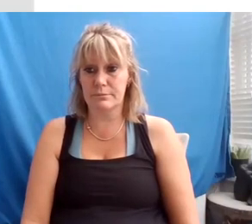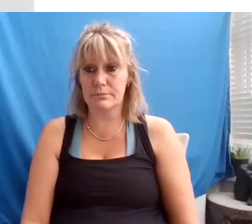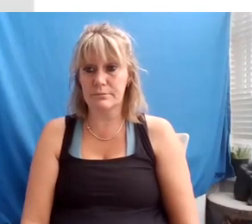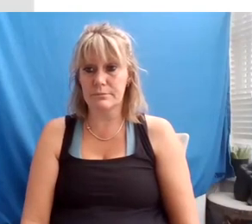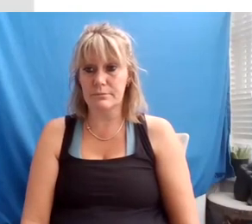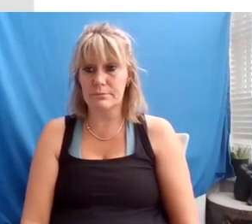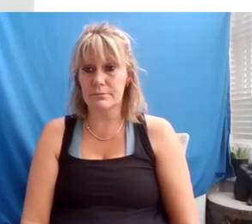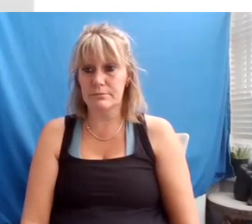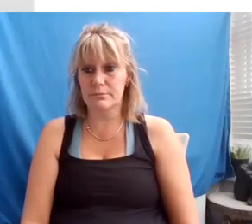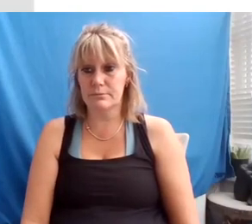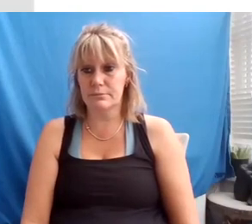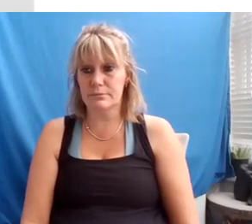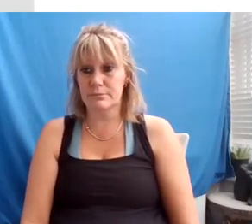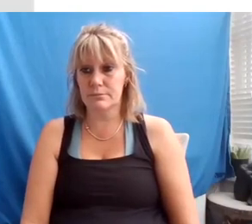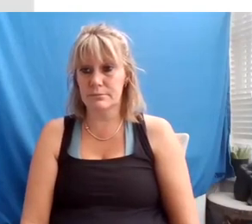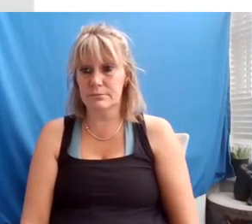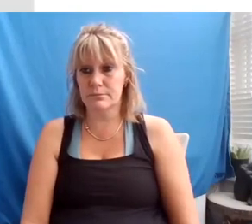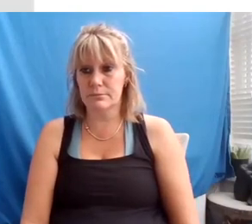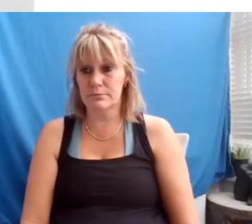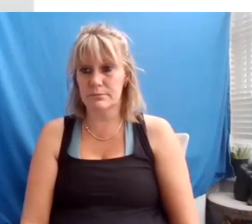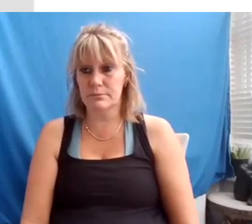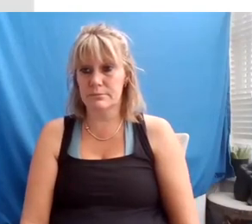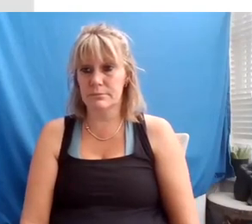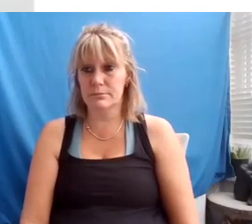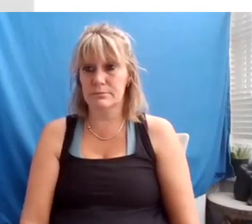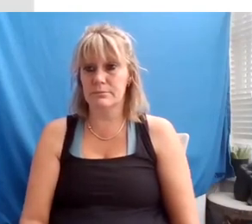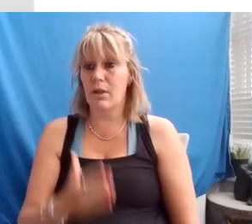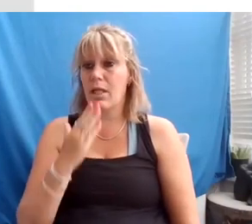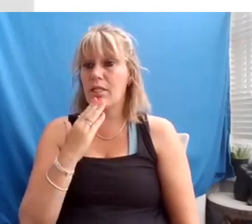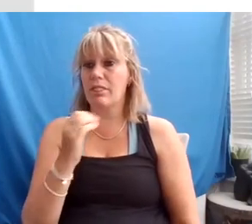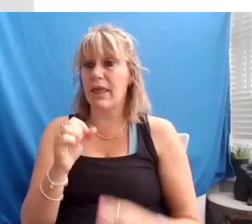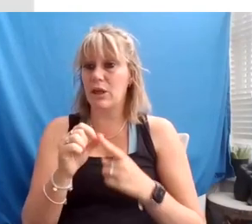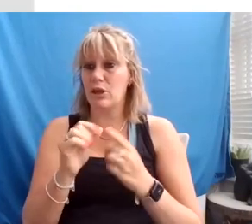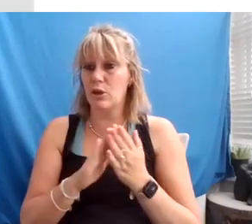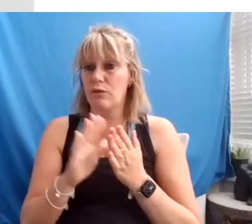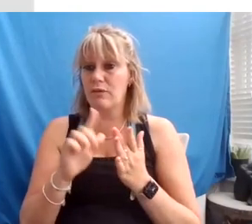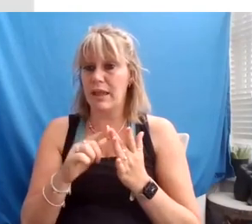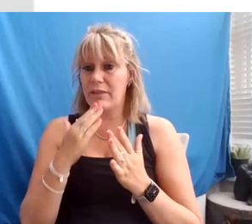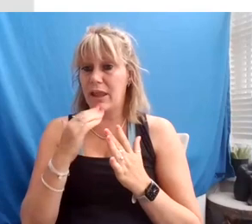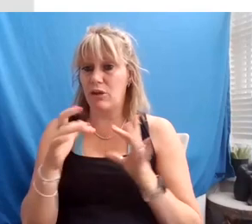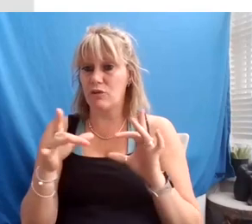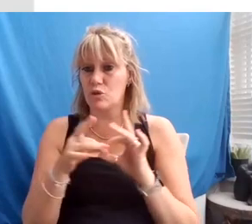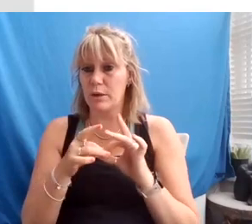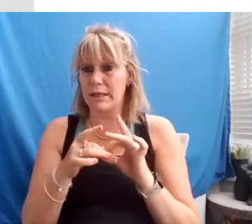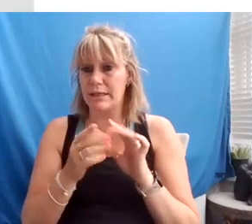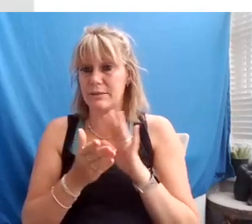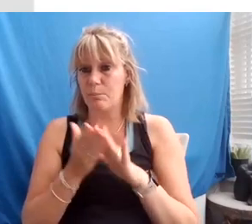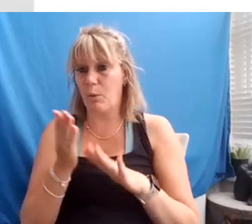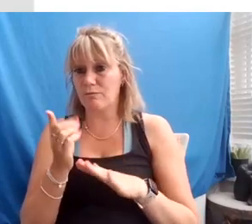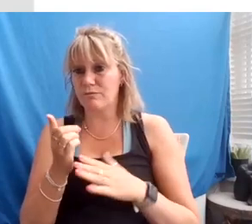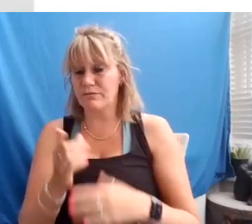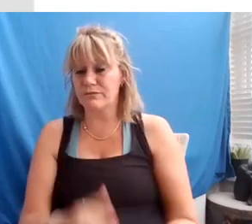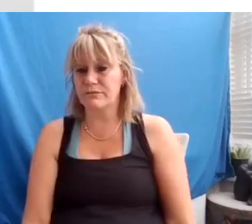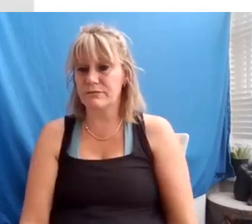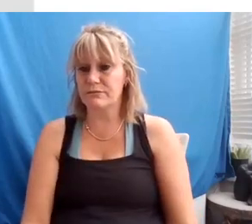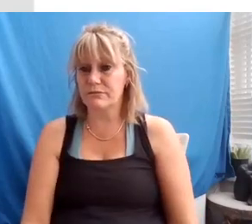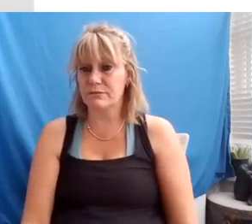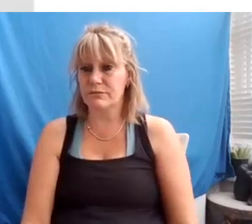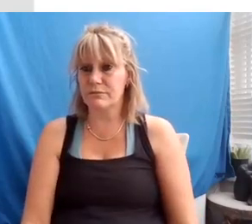Fee... I'll just have to head off, but thank you guys. Yeah, thank you so much for joining us, Fee. We really appreciate it. And if you'd like